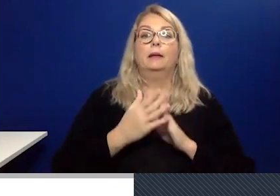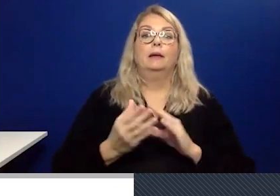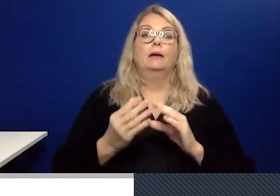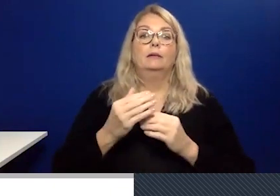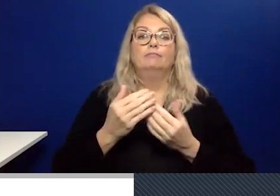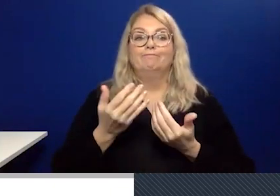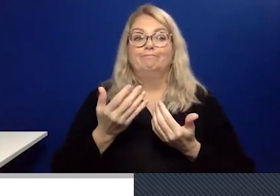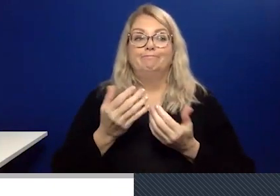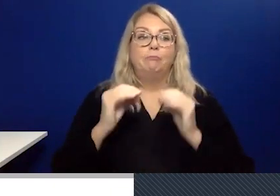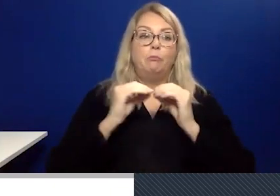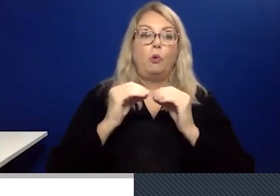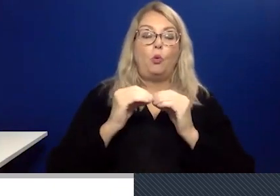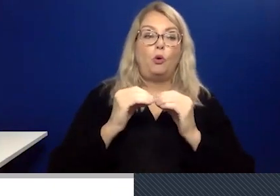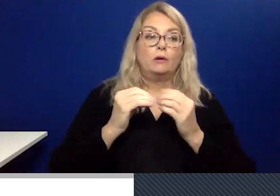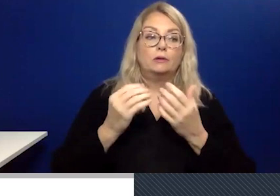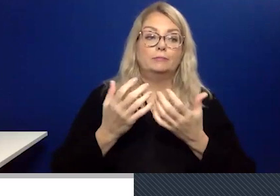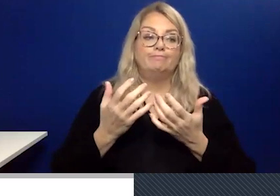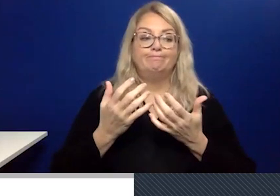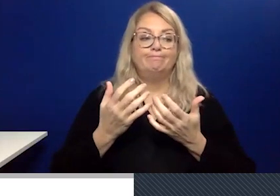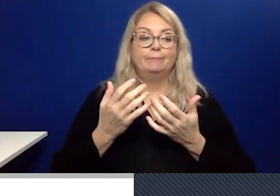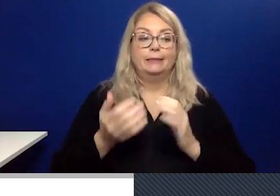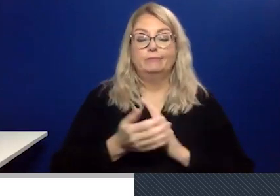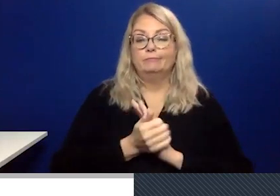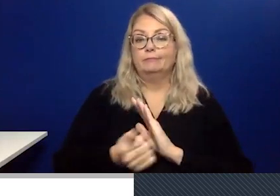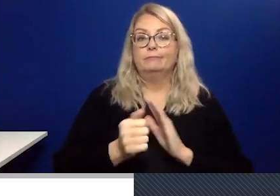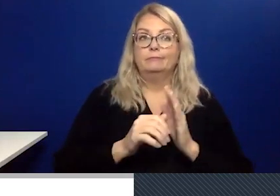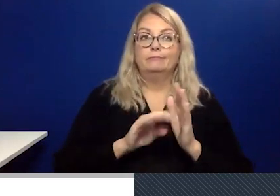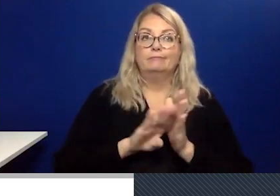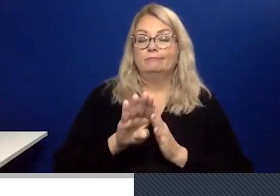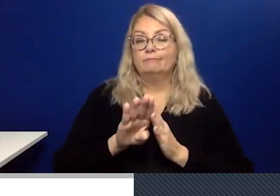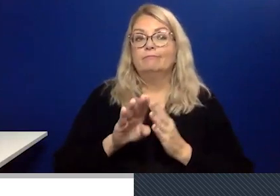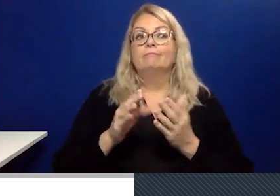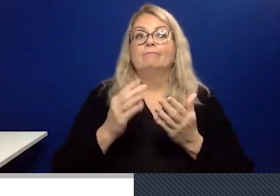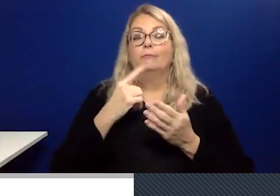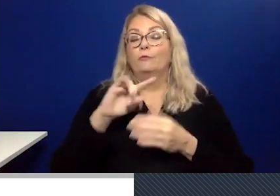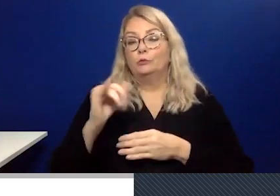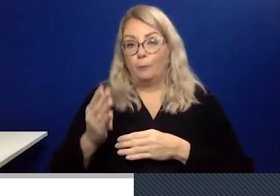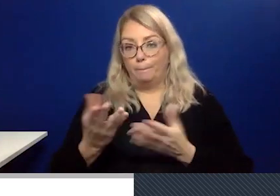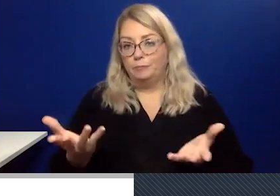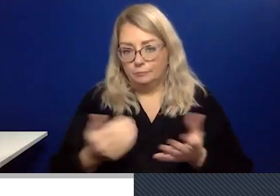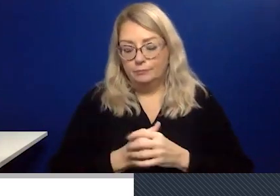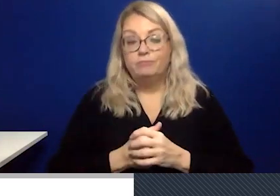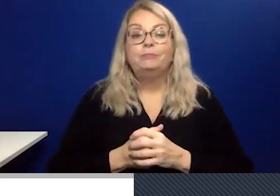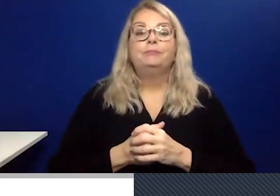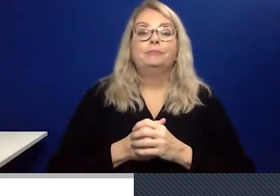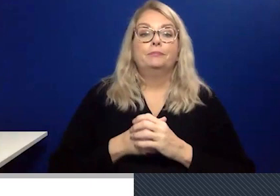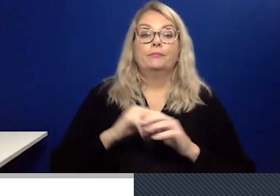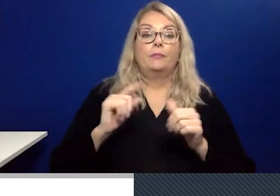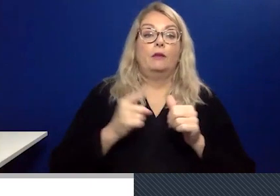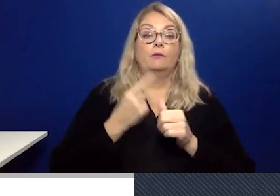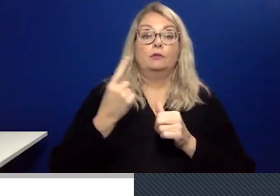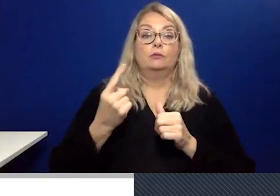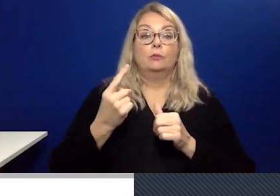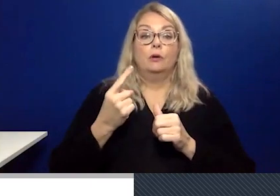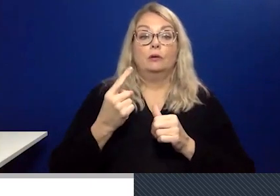on transitioning to becoming students here at the college, it will be beneficial for them. So you see the first one, Essential Skills for College